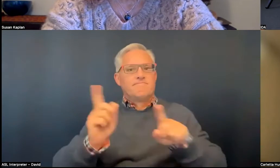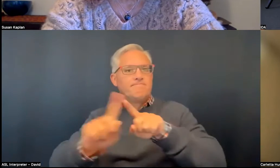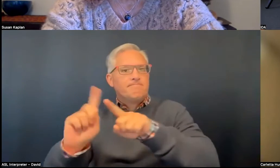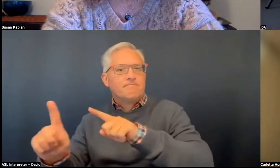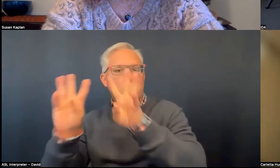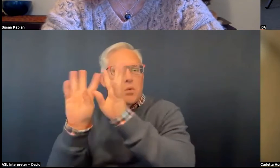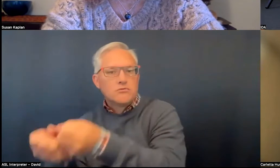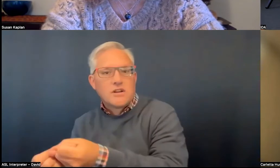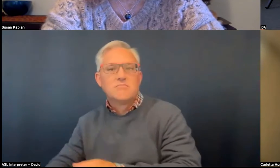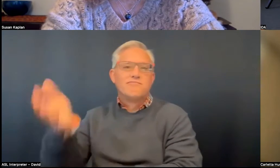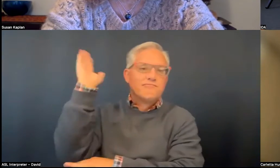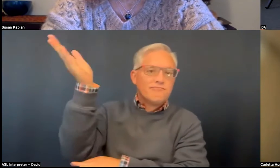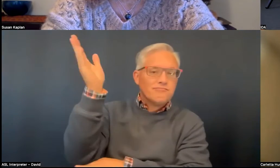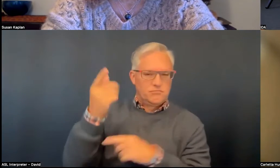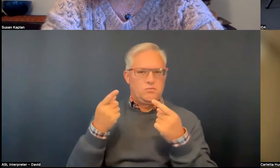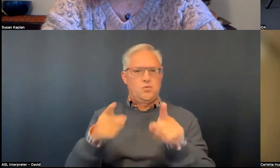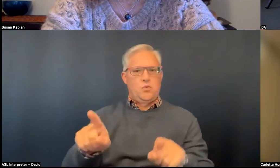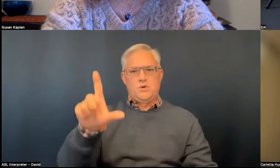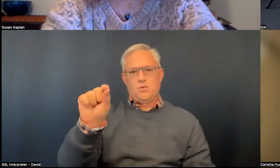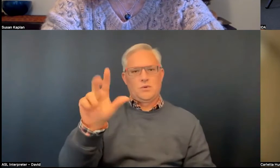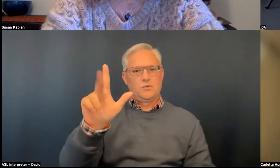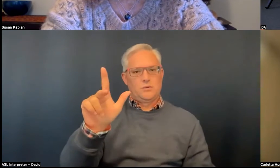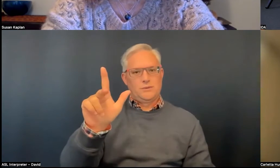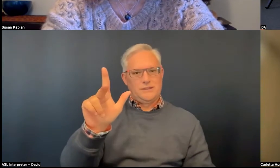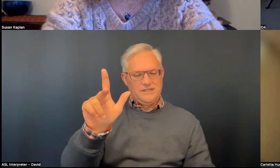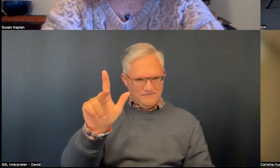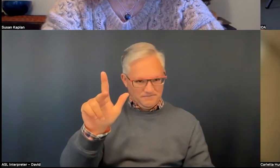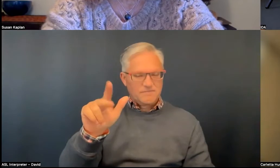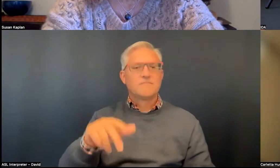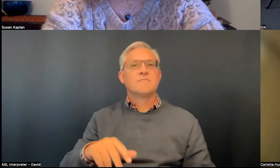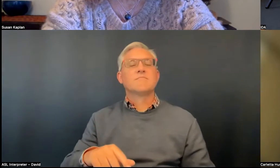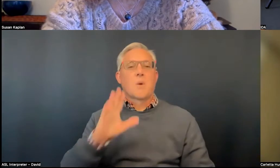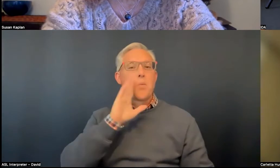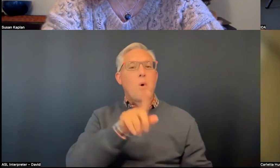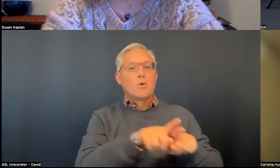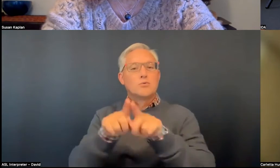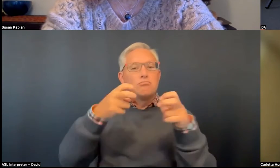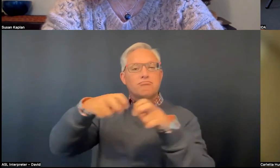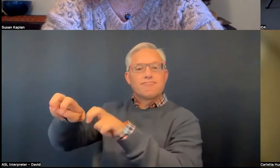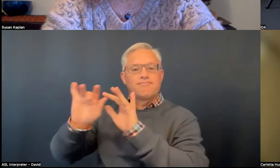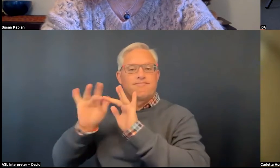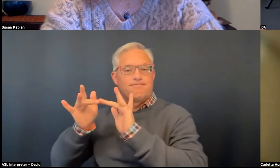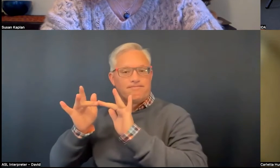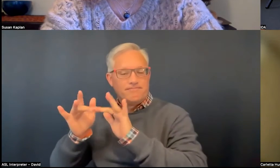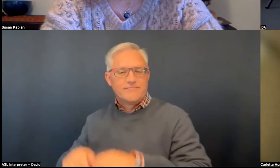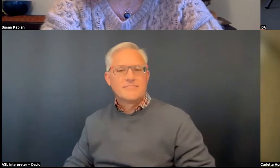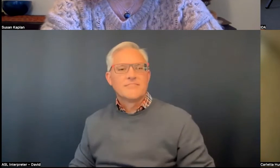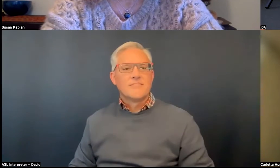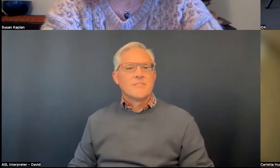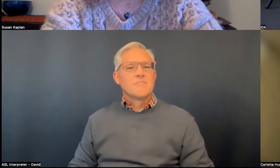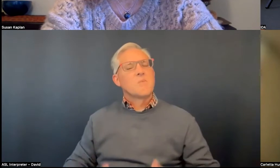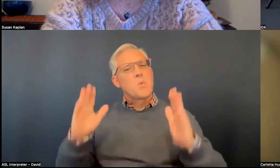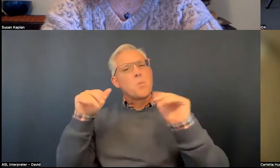convenings in the spring of 2023, and eventually in a virtual format, and we look at it as something organic that